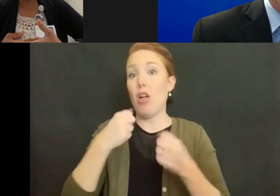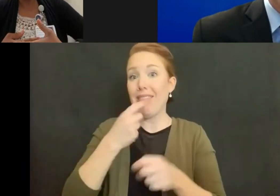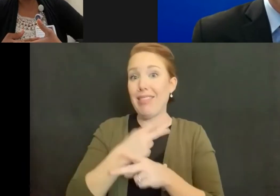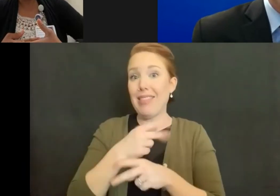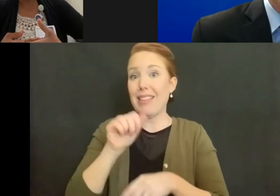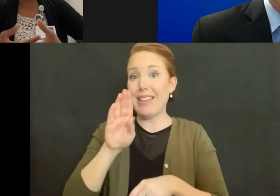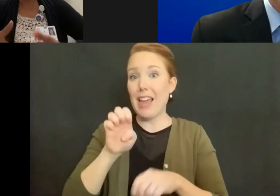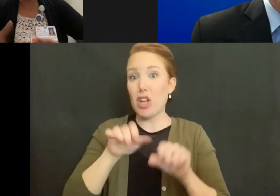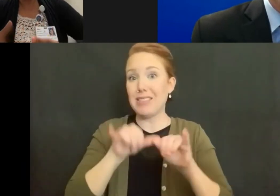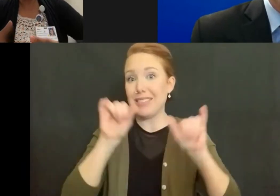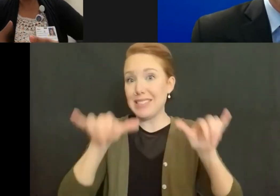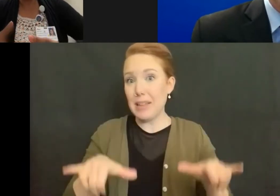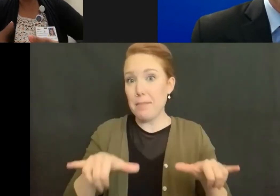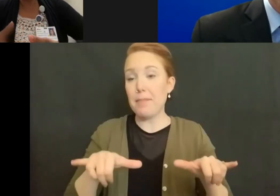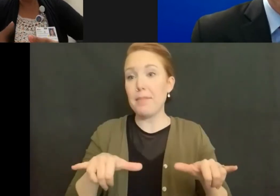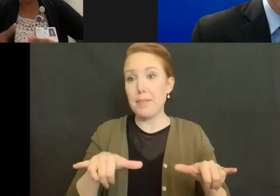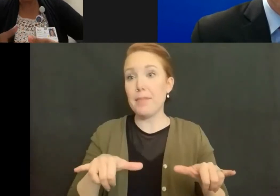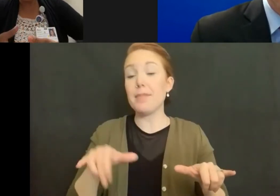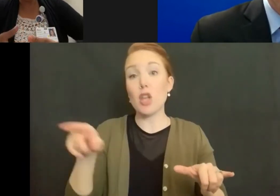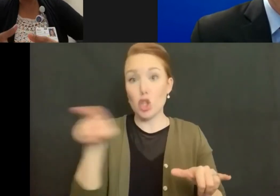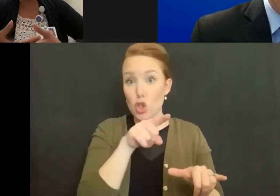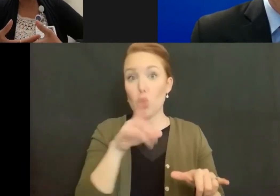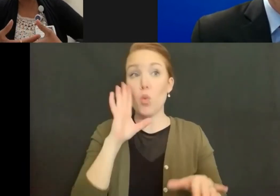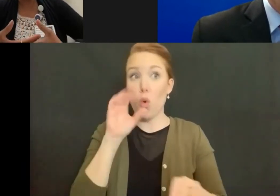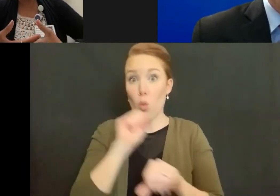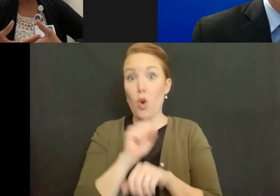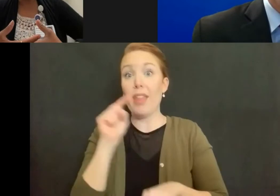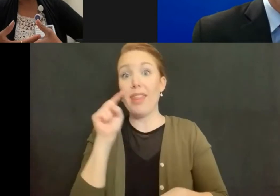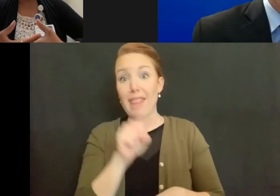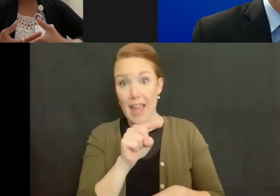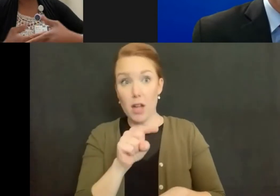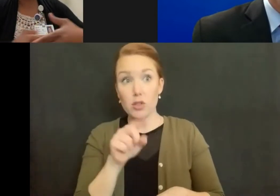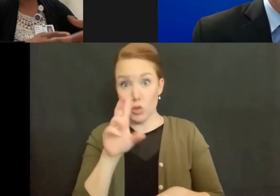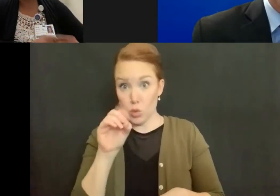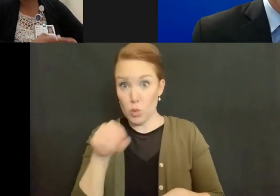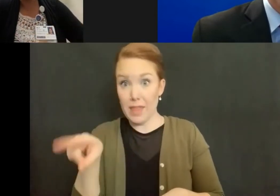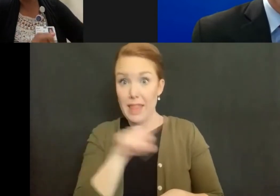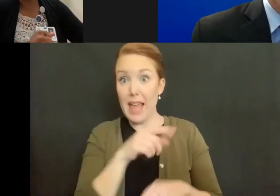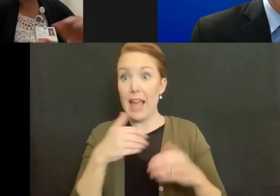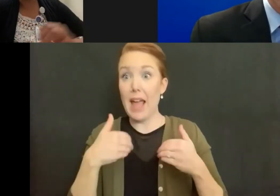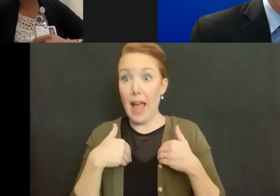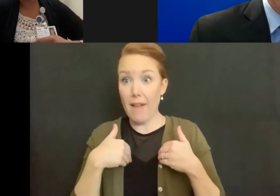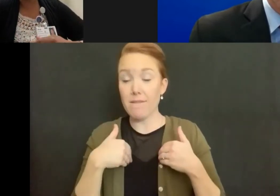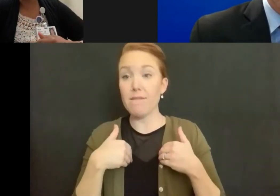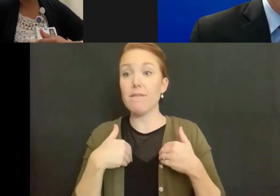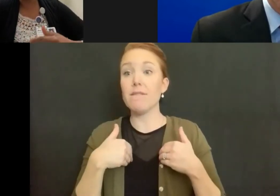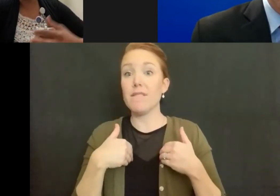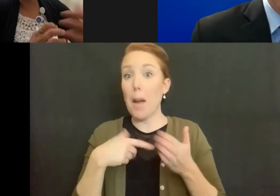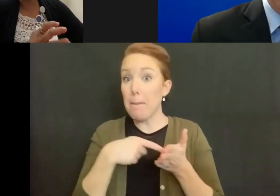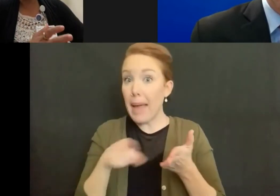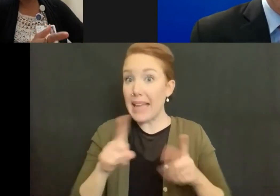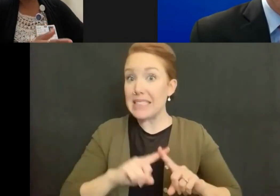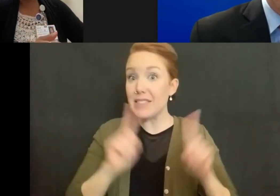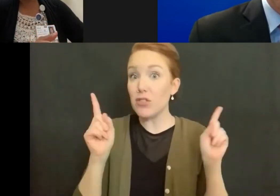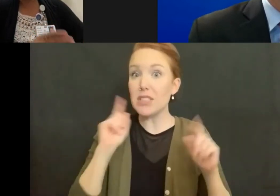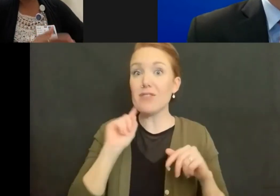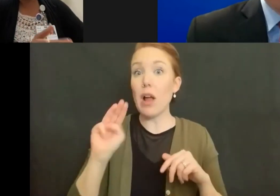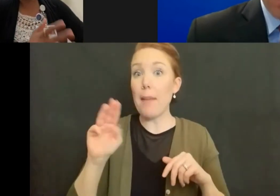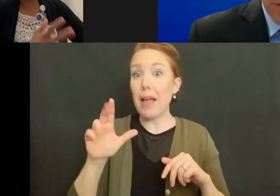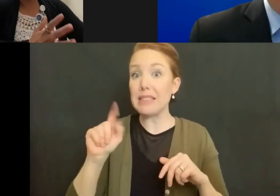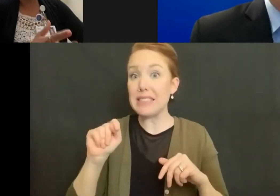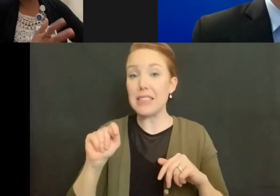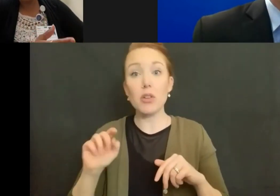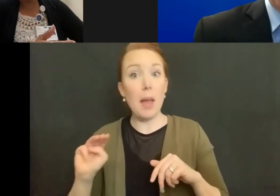you are going to work. Do they have any pay difference, or do they have